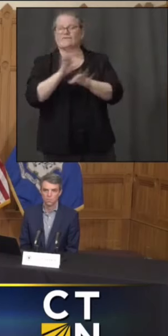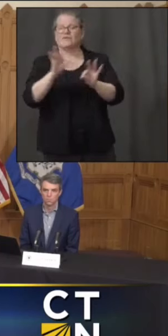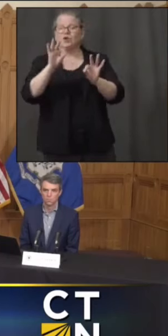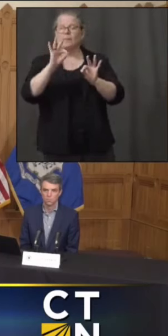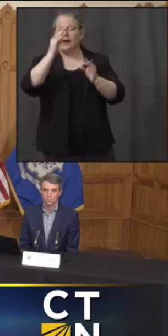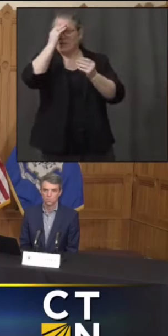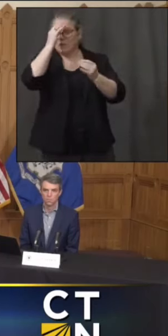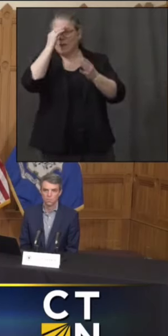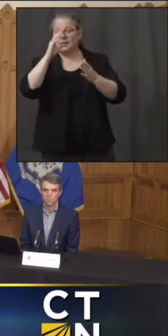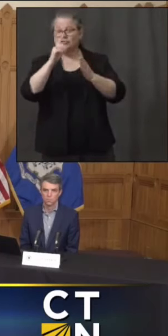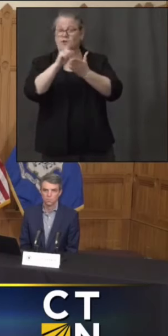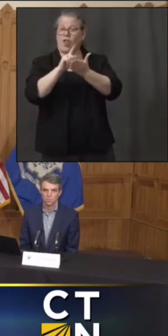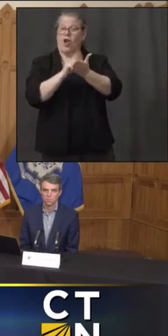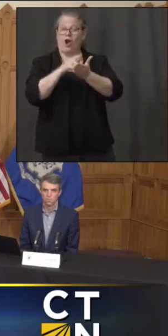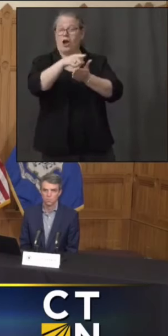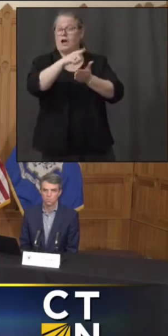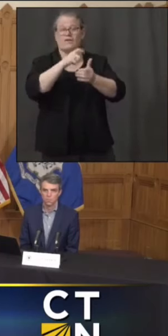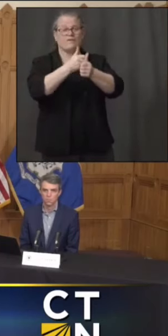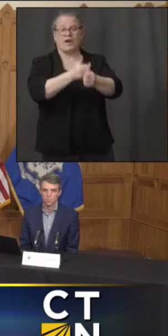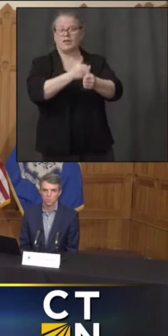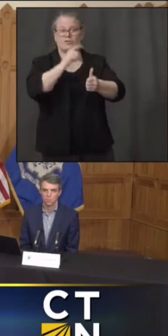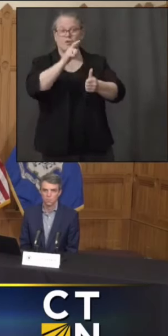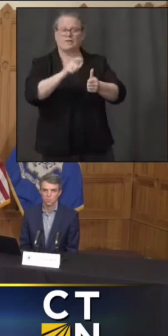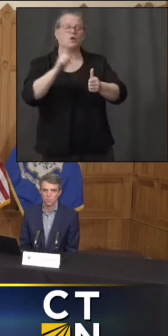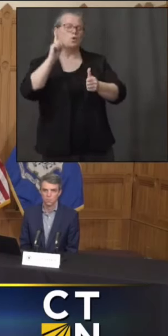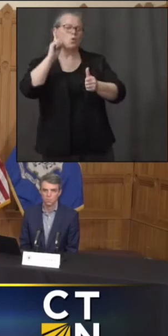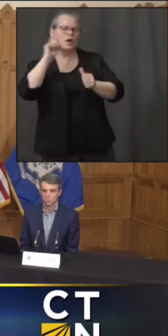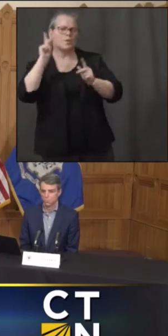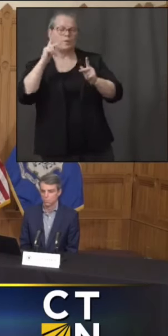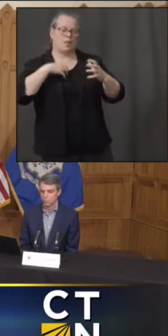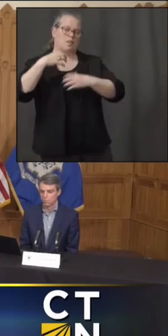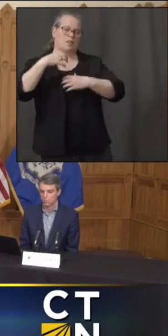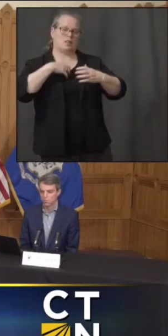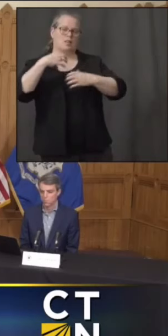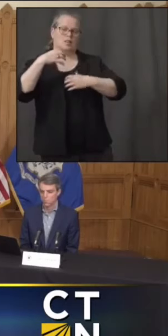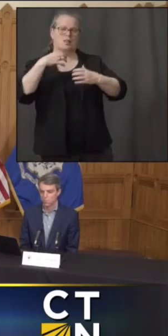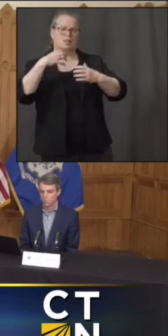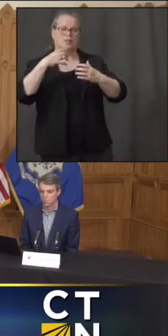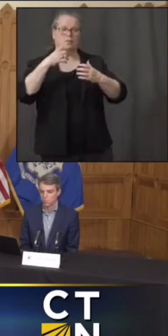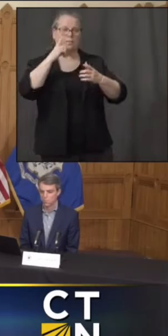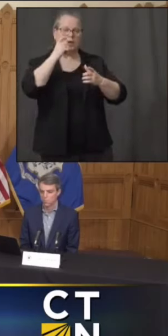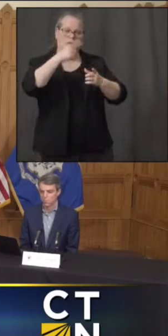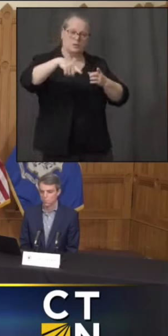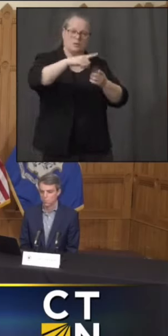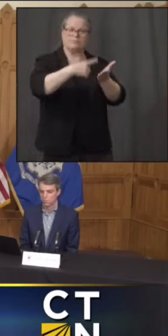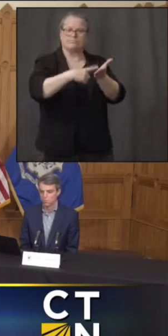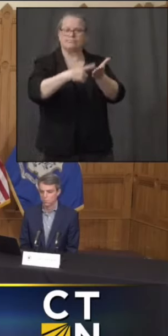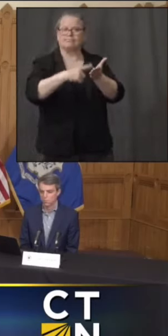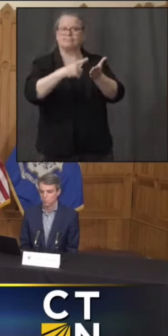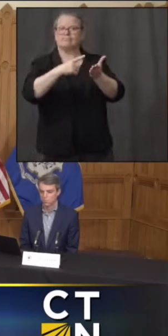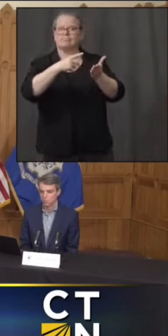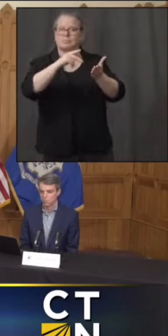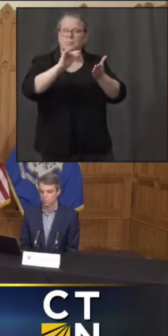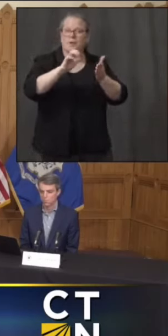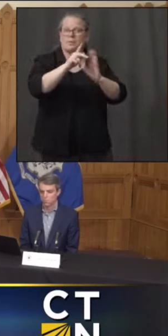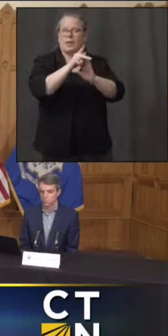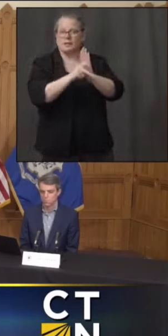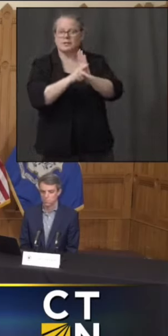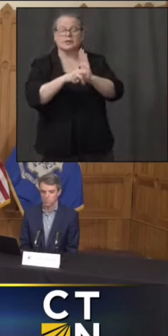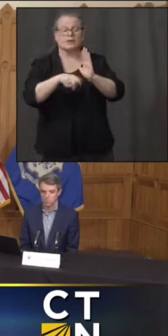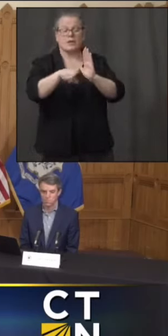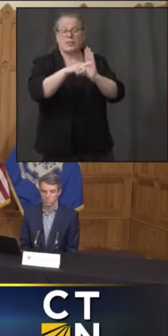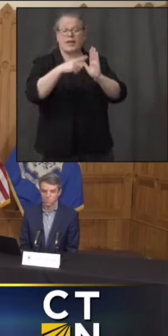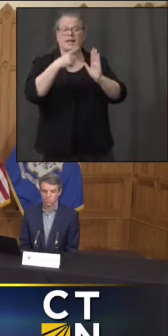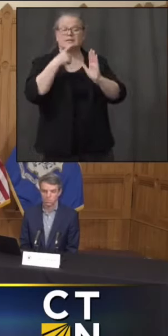Conservative Caucus, the Yankee Institute for Public Policy. They say it's a matter of public